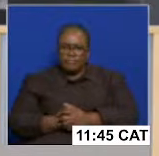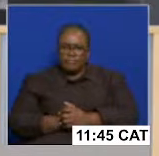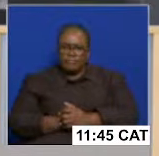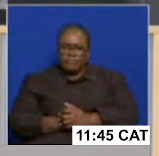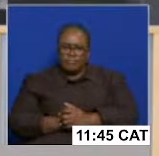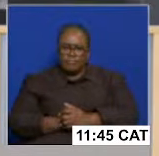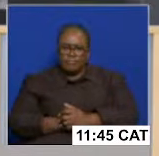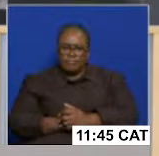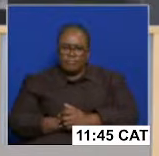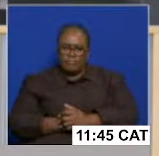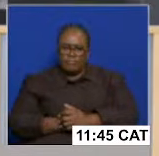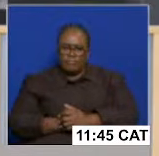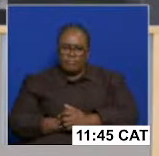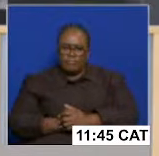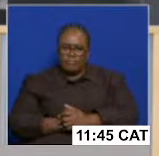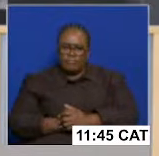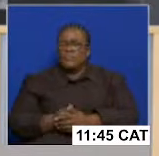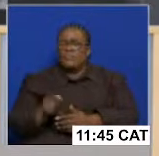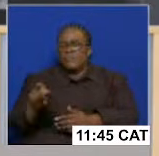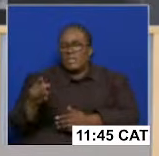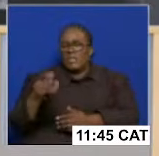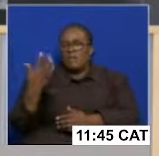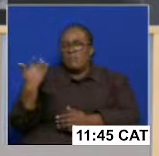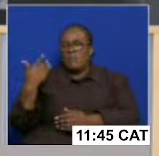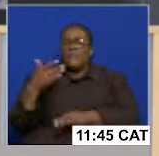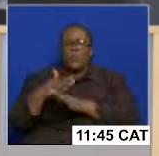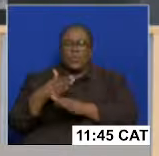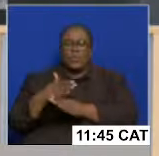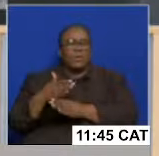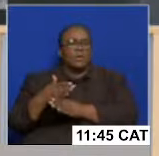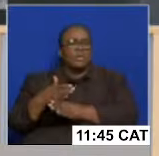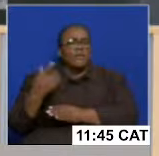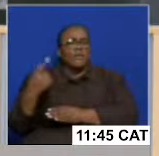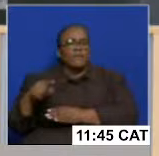He was working for province.